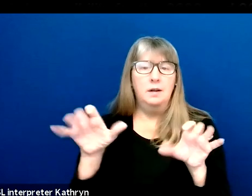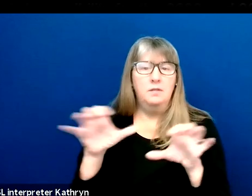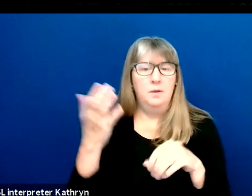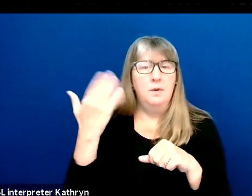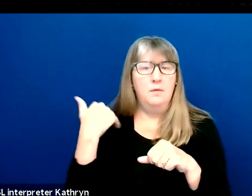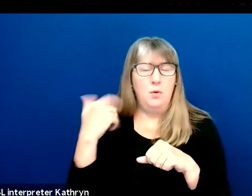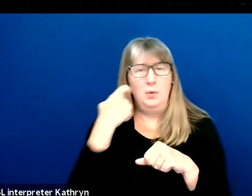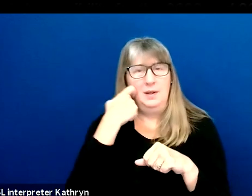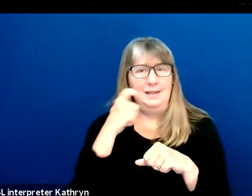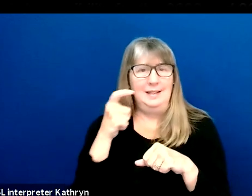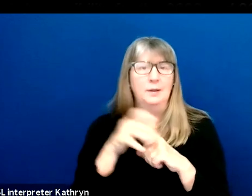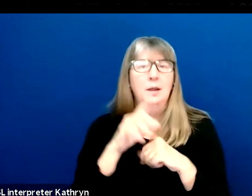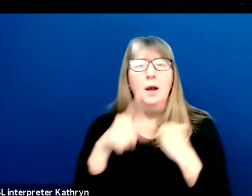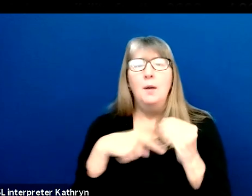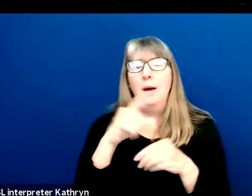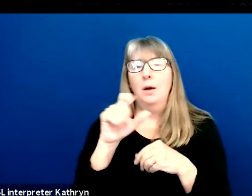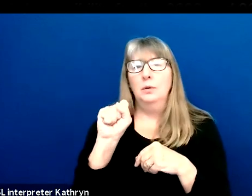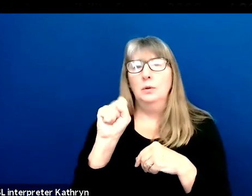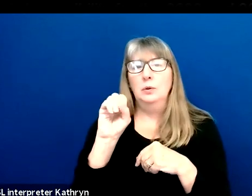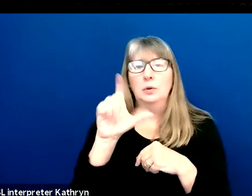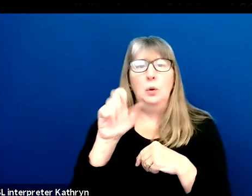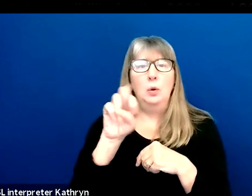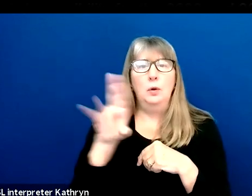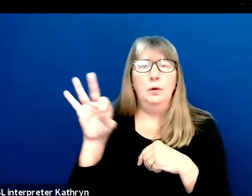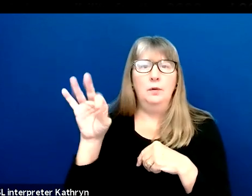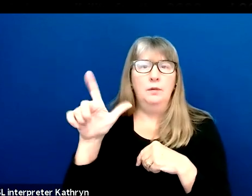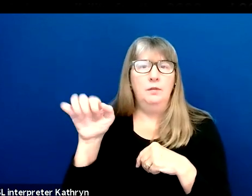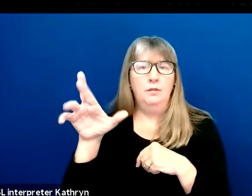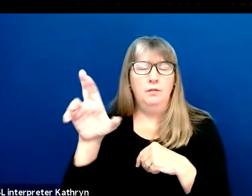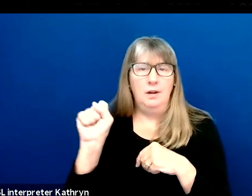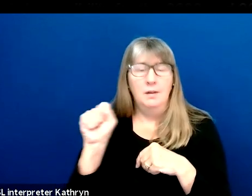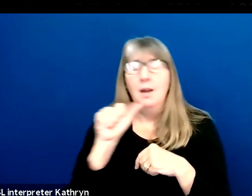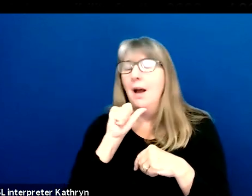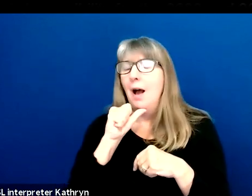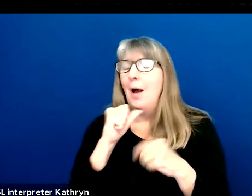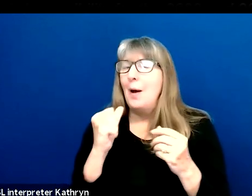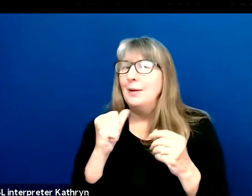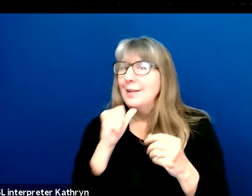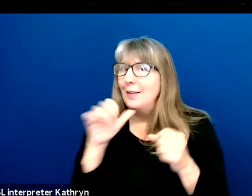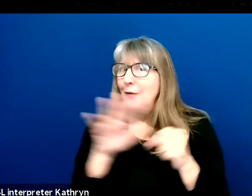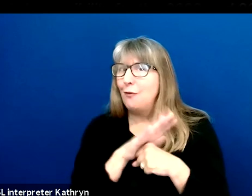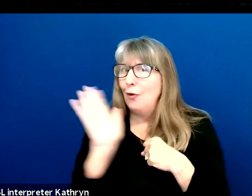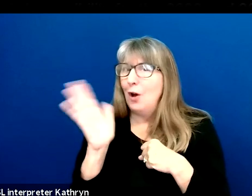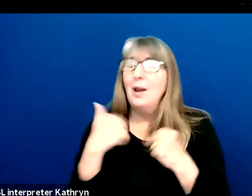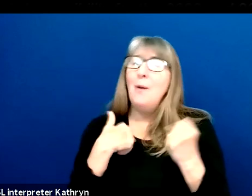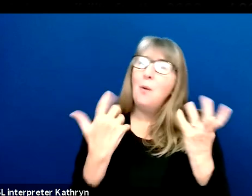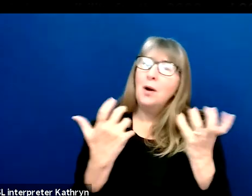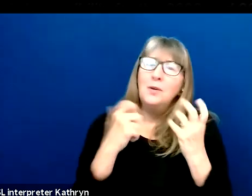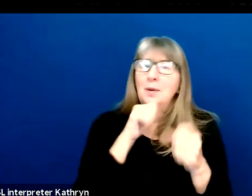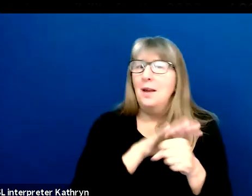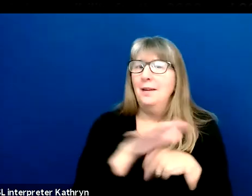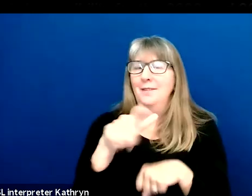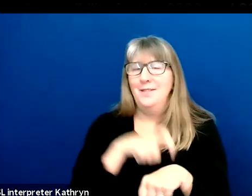start, some caveats. So this is not the entire talk. I wanted to do that. I wanted to go through a full talk, but there just wasn't